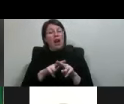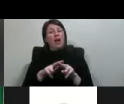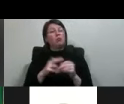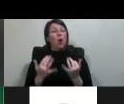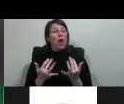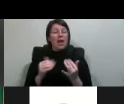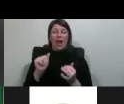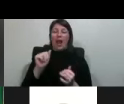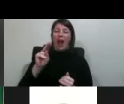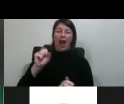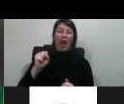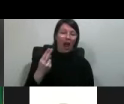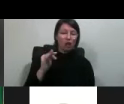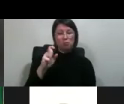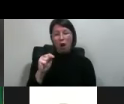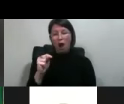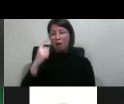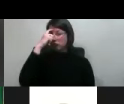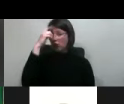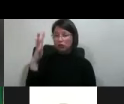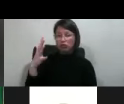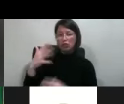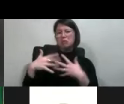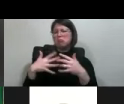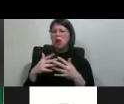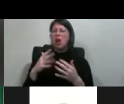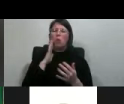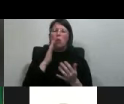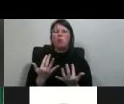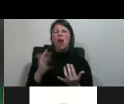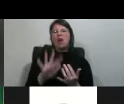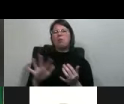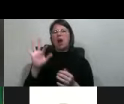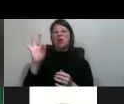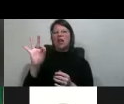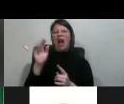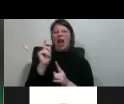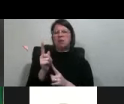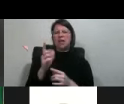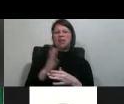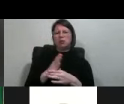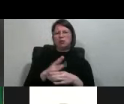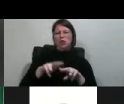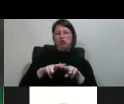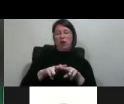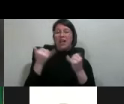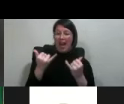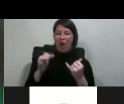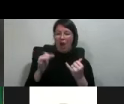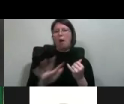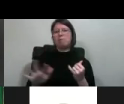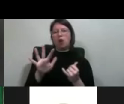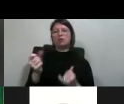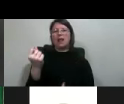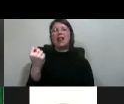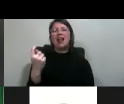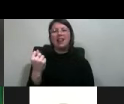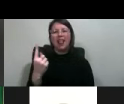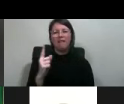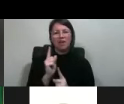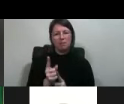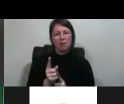that's Ashmont or Braintree, you originally would have been waiting 9 minutes between trains. It'll now be approximately 11 minutes between trains.